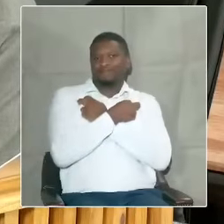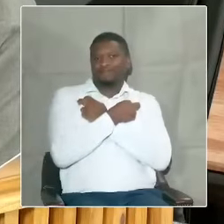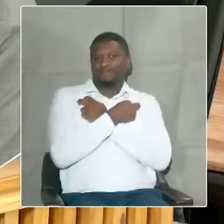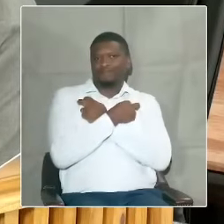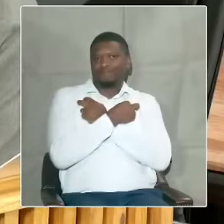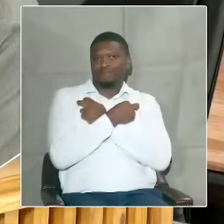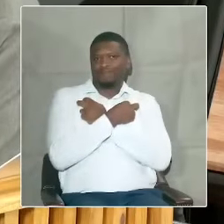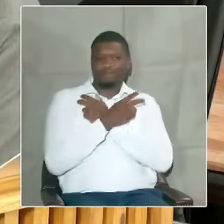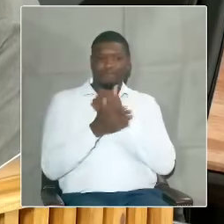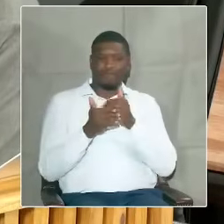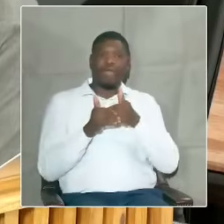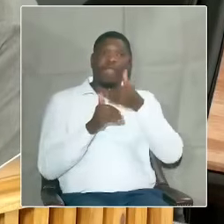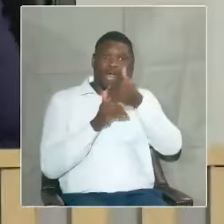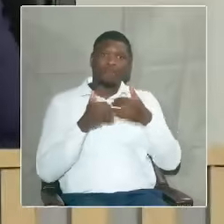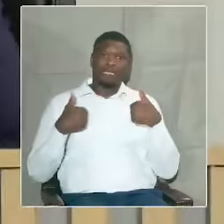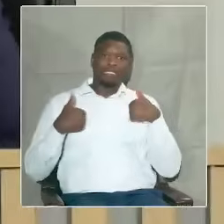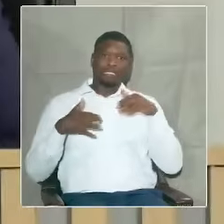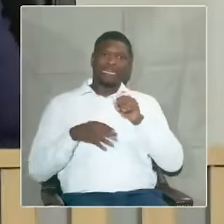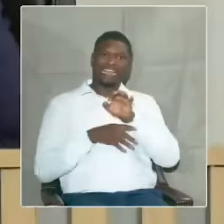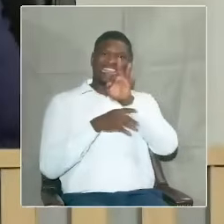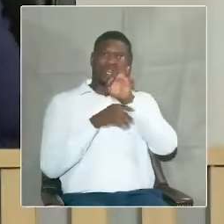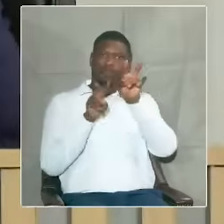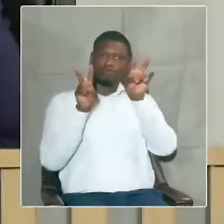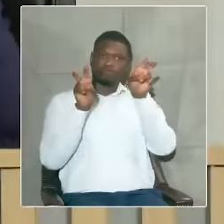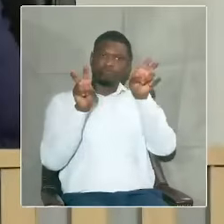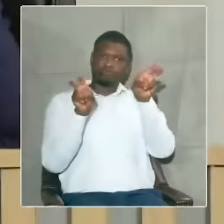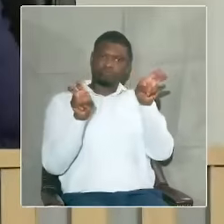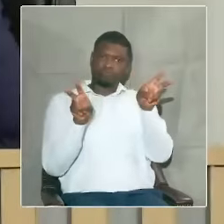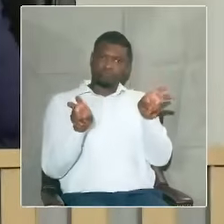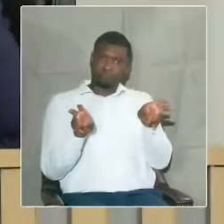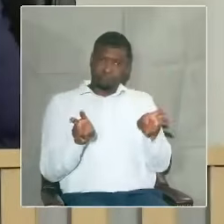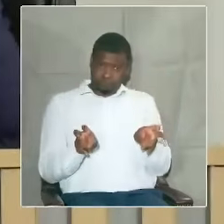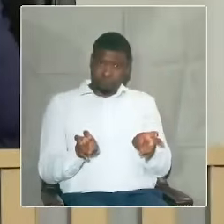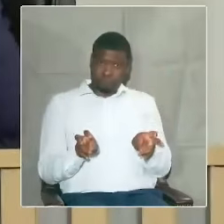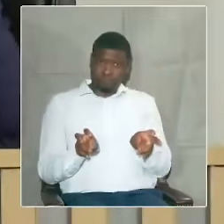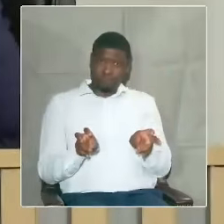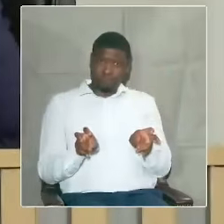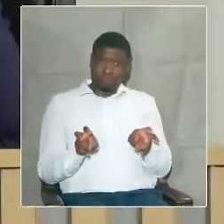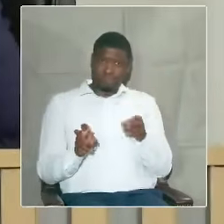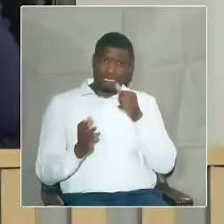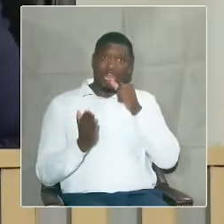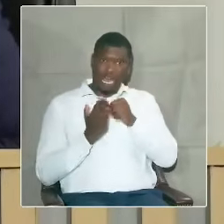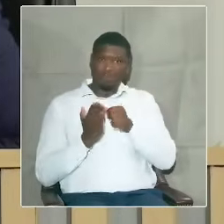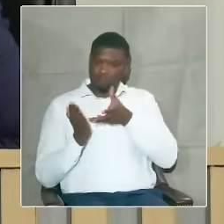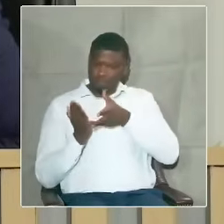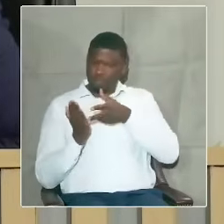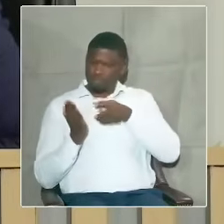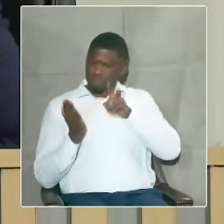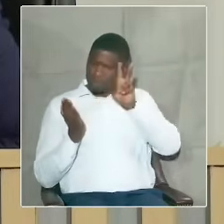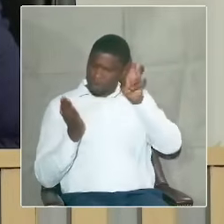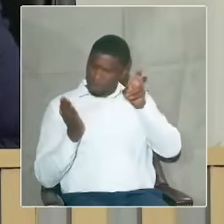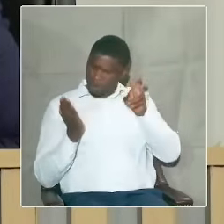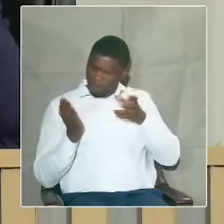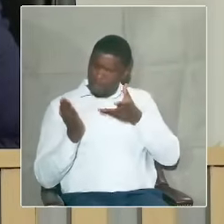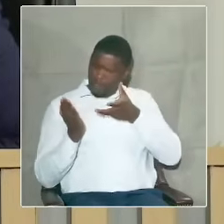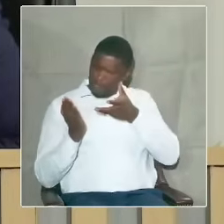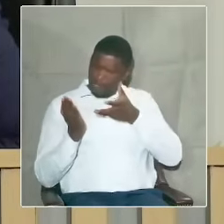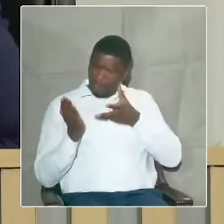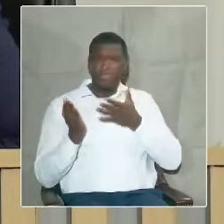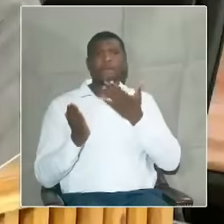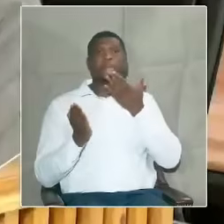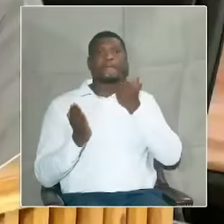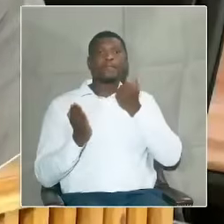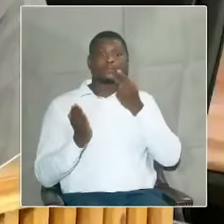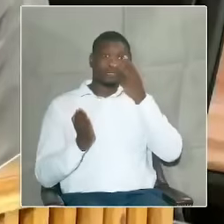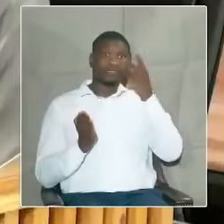And you then deal with the 3 topics that are addressed by that letter. If I can ask you then to turn to the